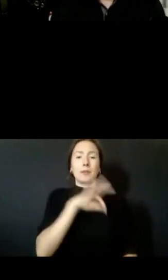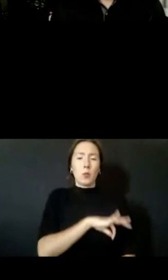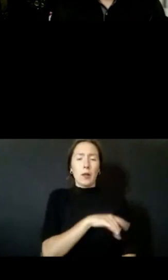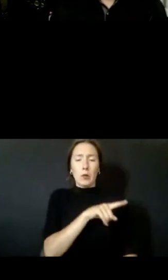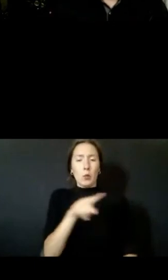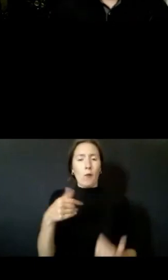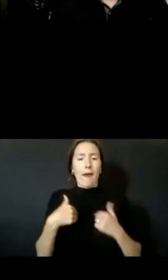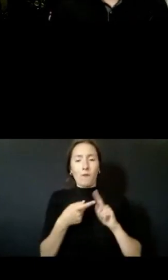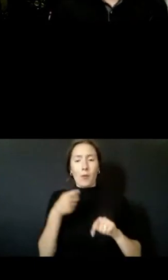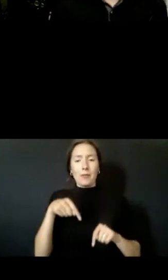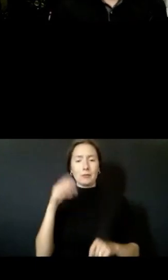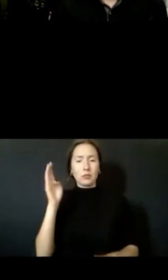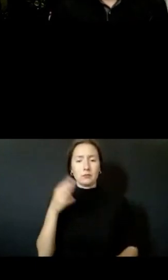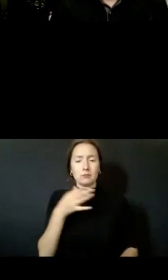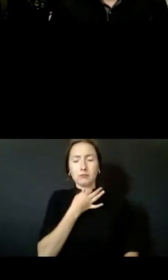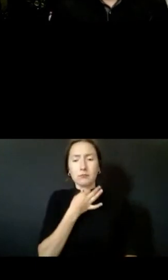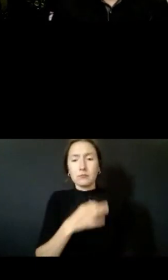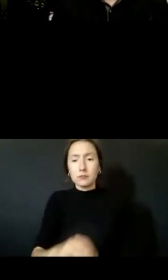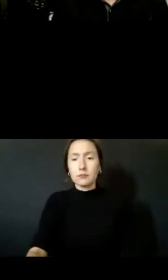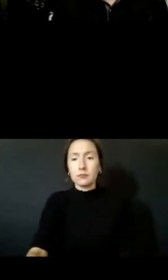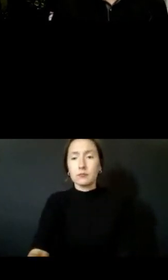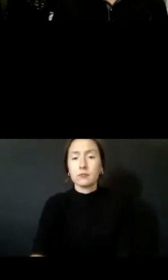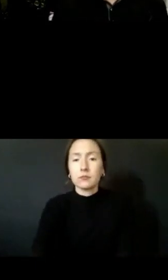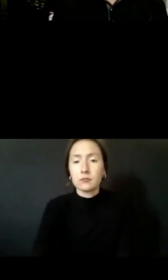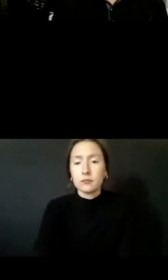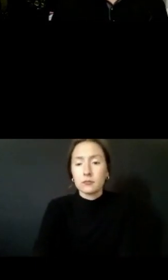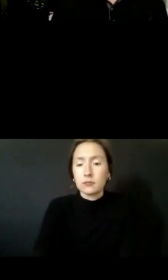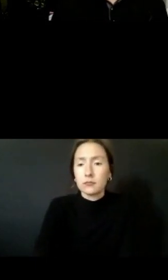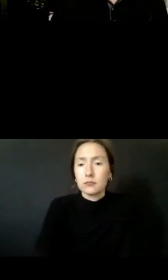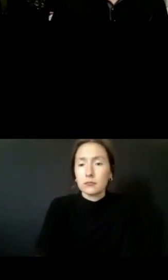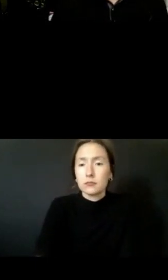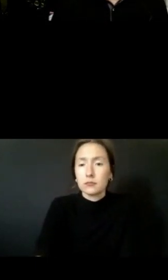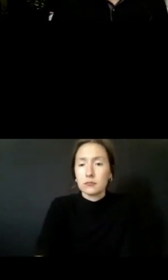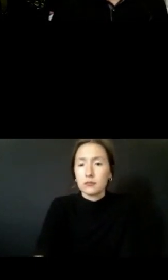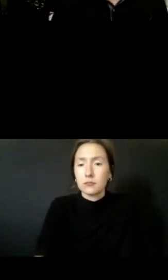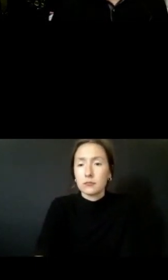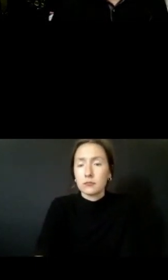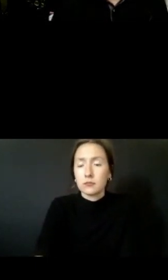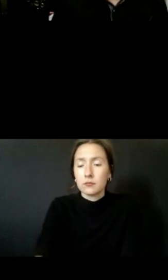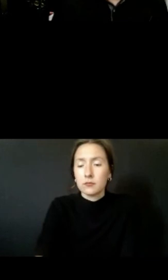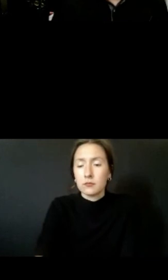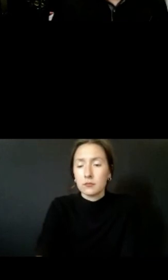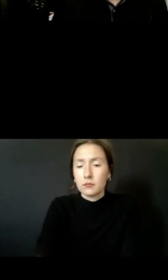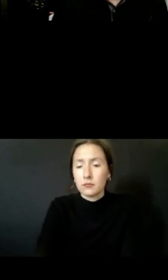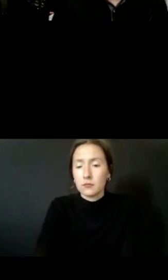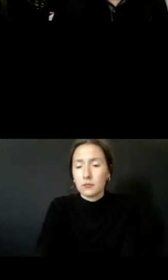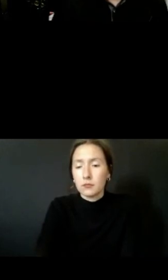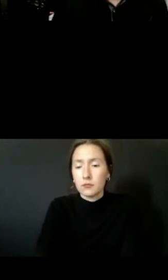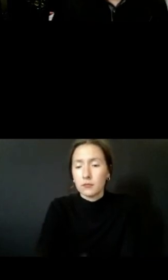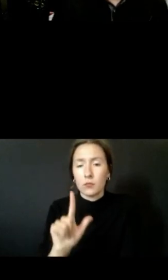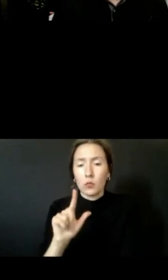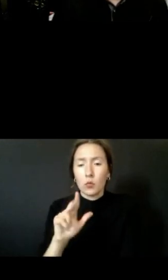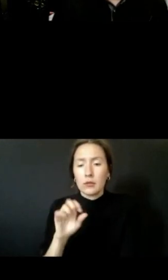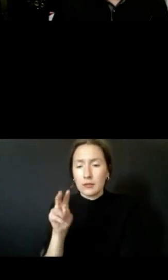multiple means of action and expression, right? What have people picked up, or what is the biggest takeaway that you've had?